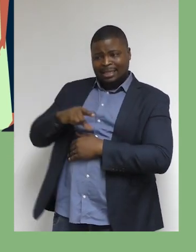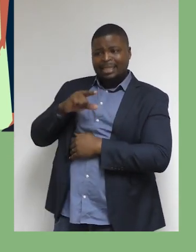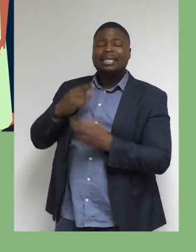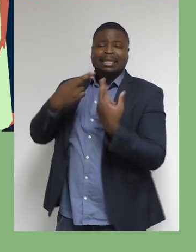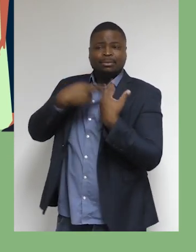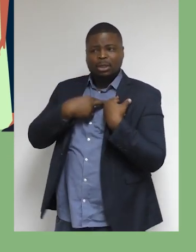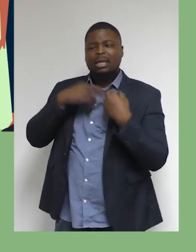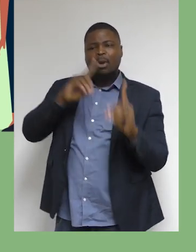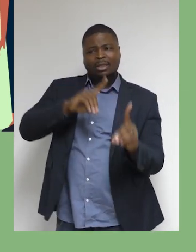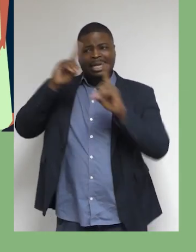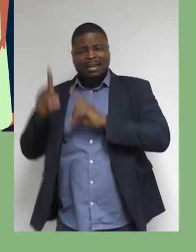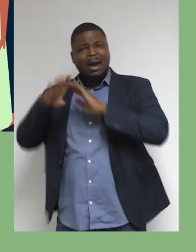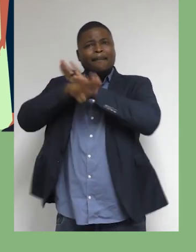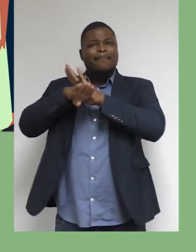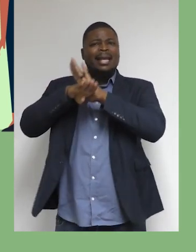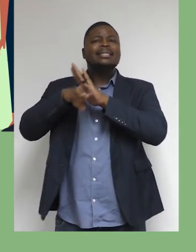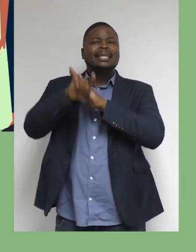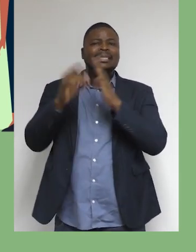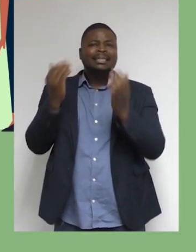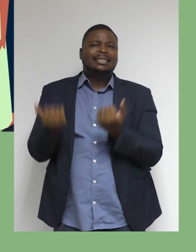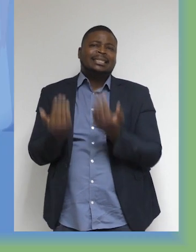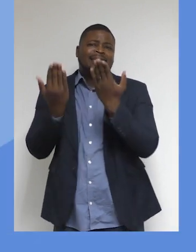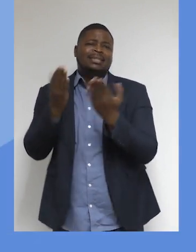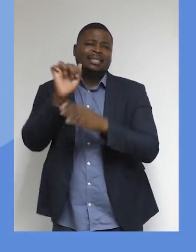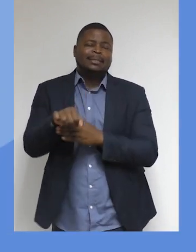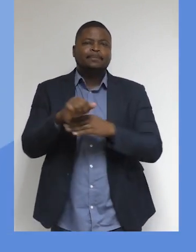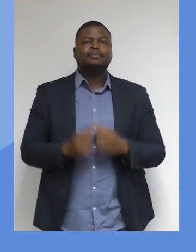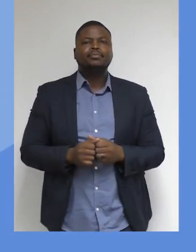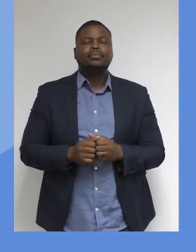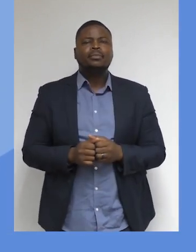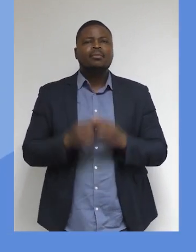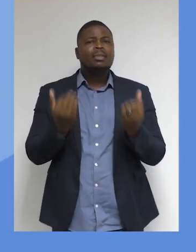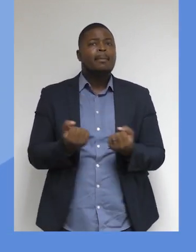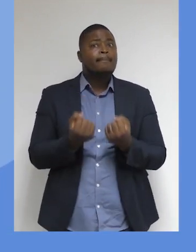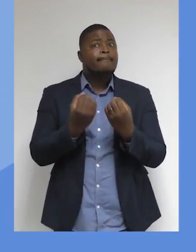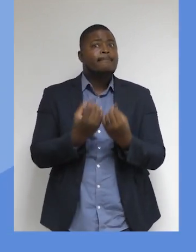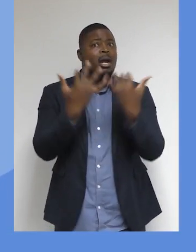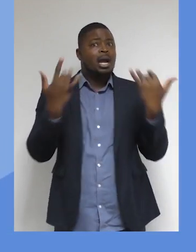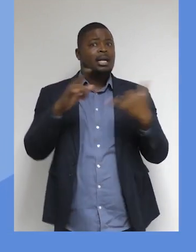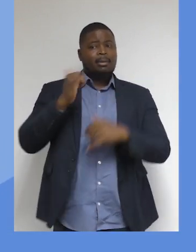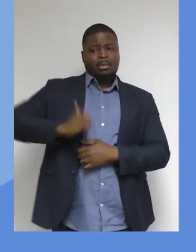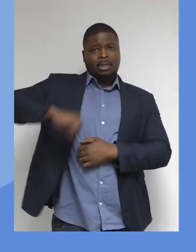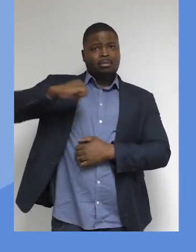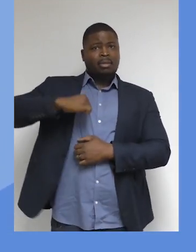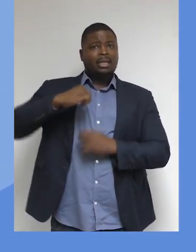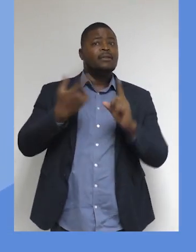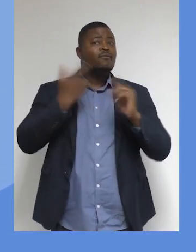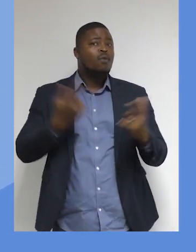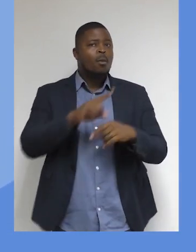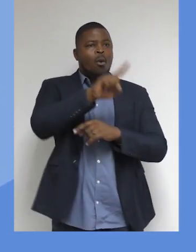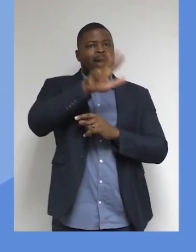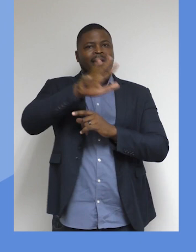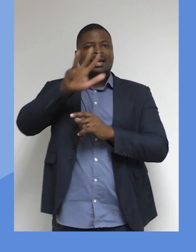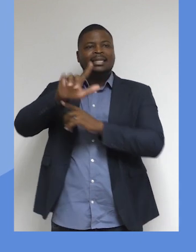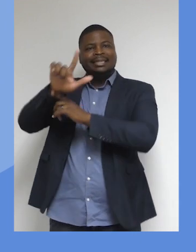the delivery of many basic services. Certain municipalities, in terms of the Water Services Act of 1997,